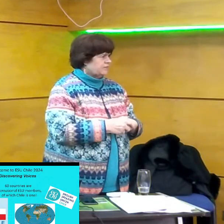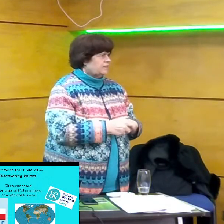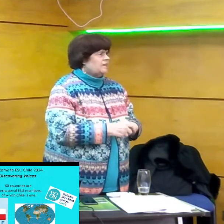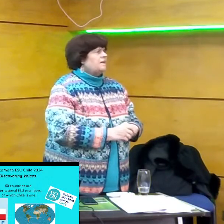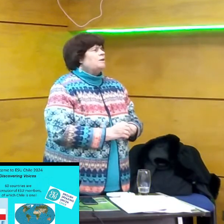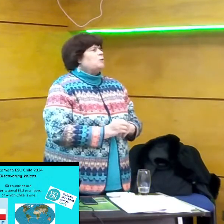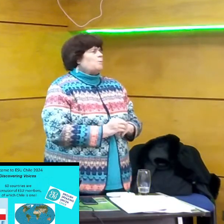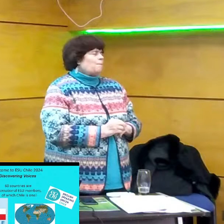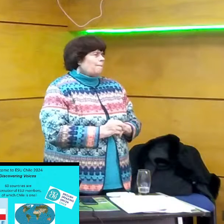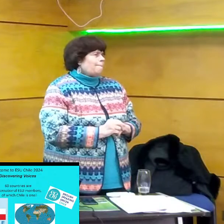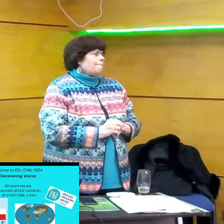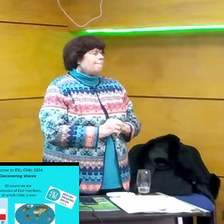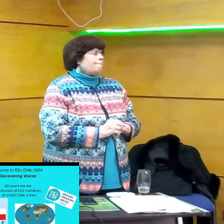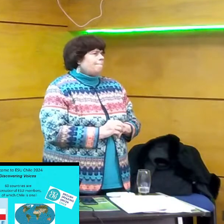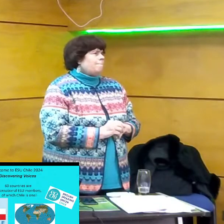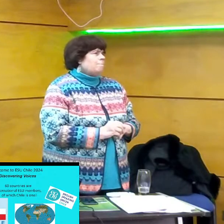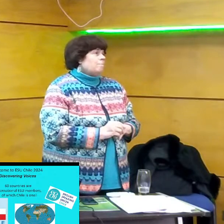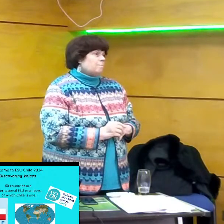involved.